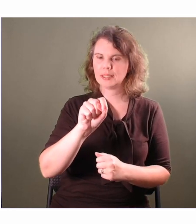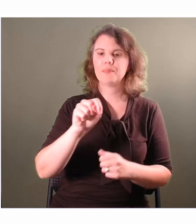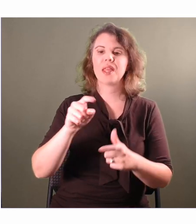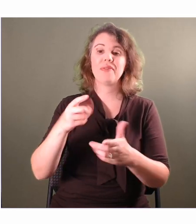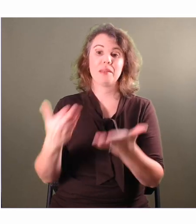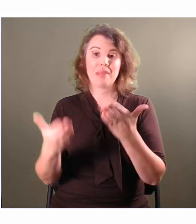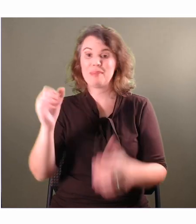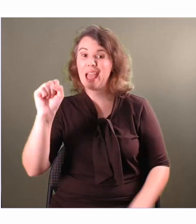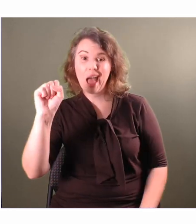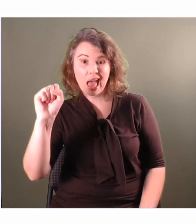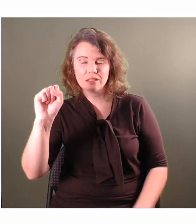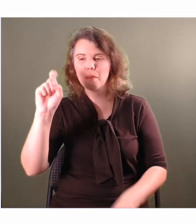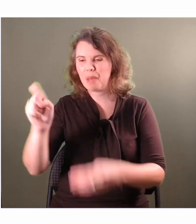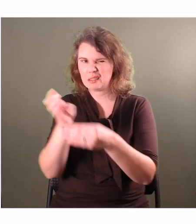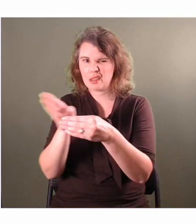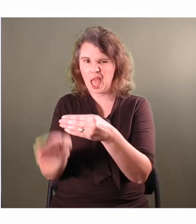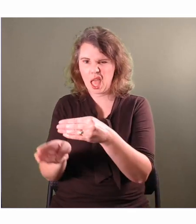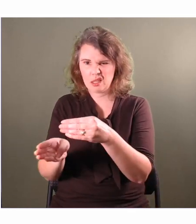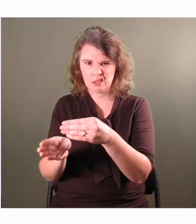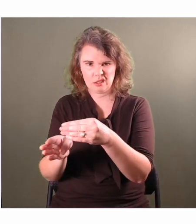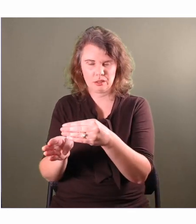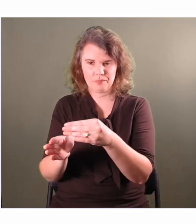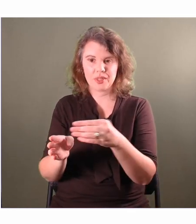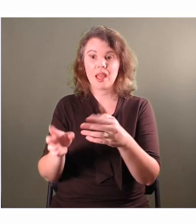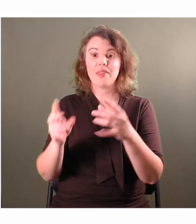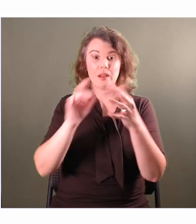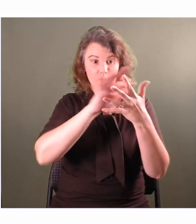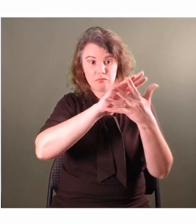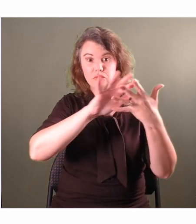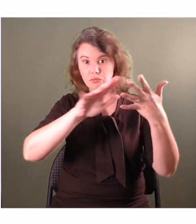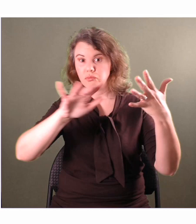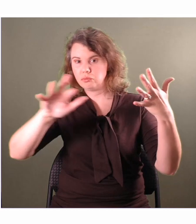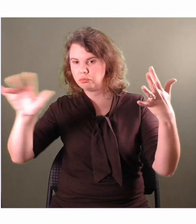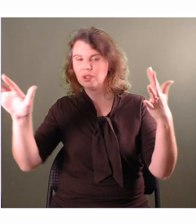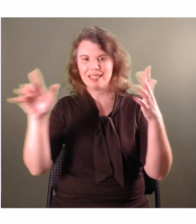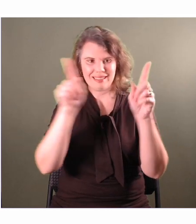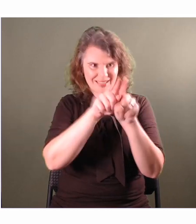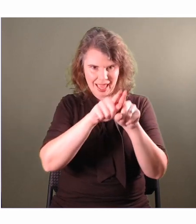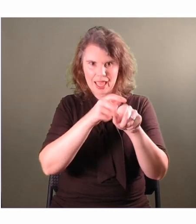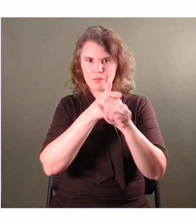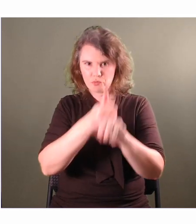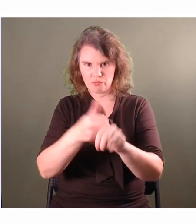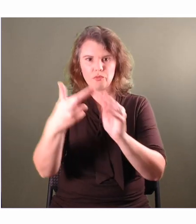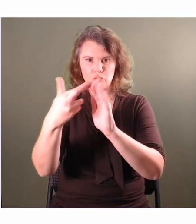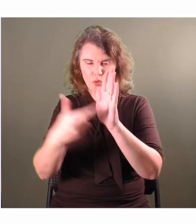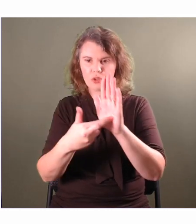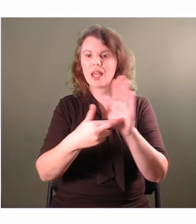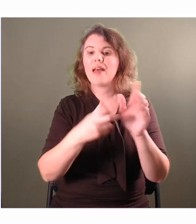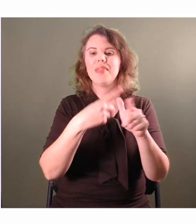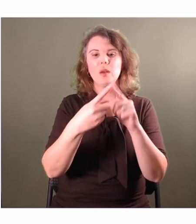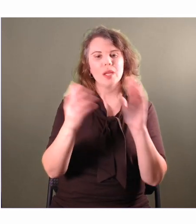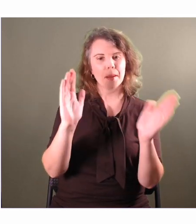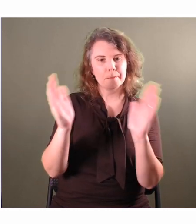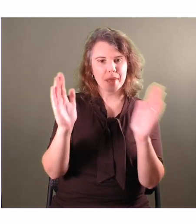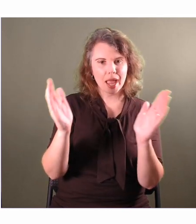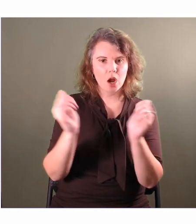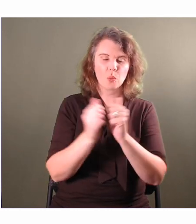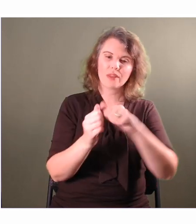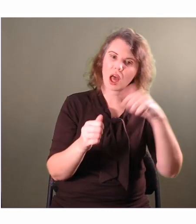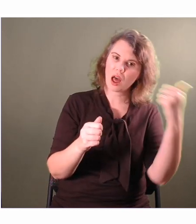S has to be a coda. And then we can compare them to the other consonants, which we call